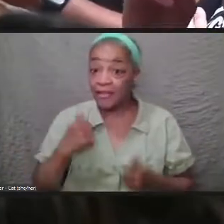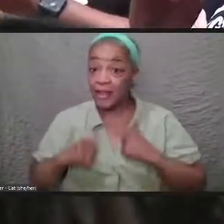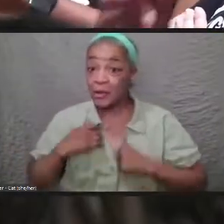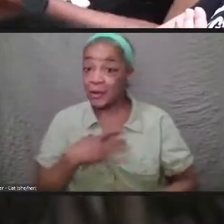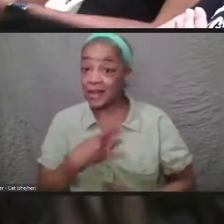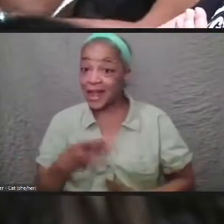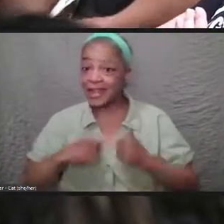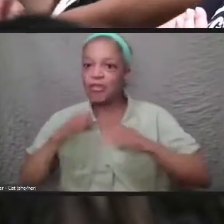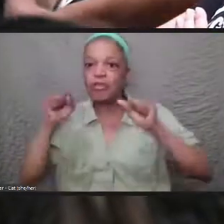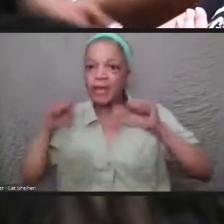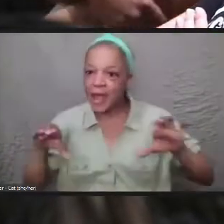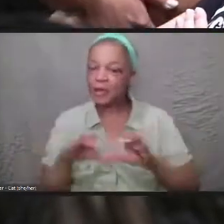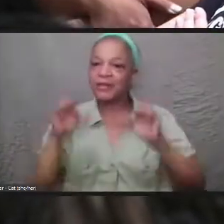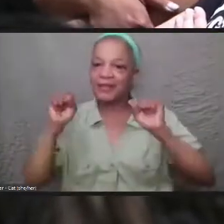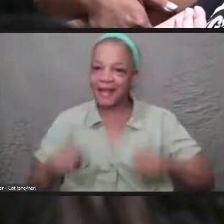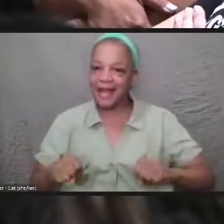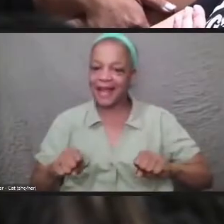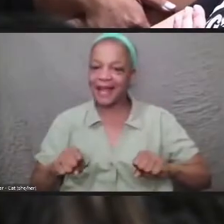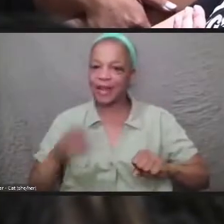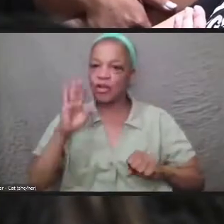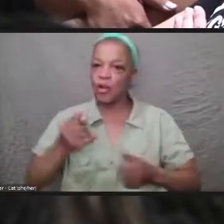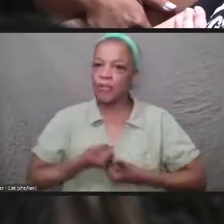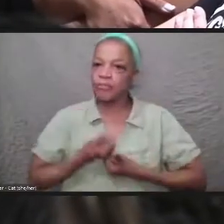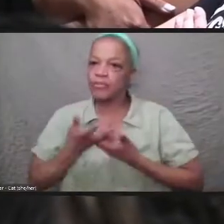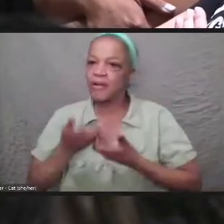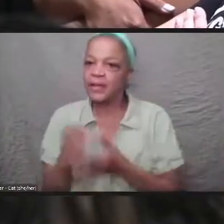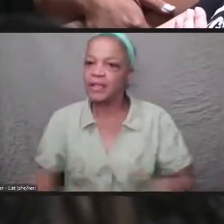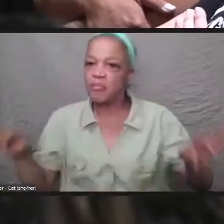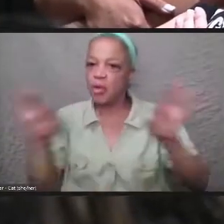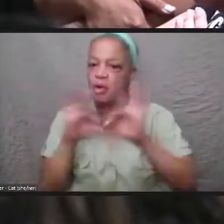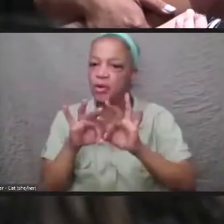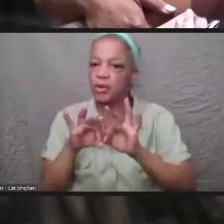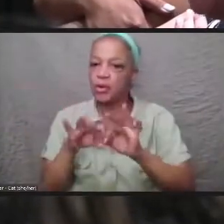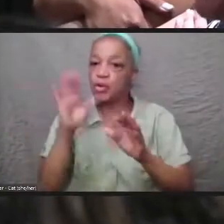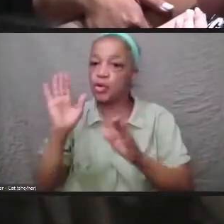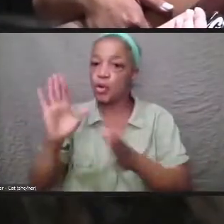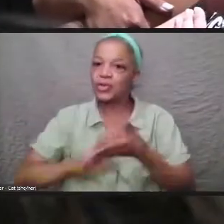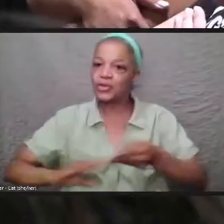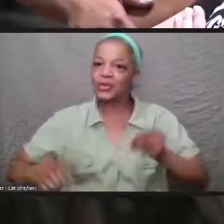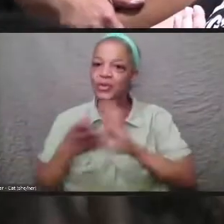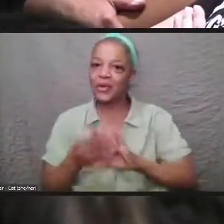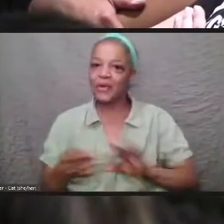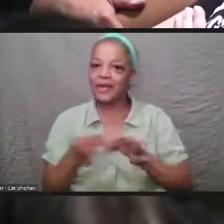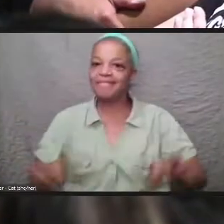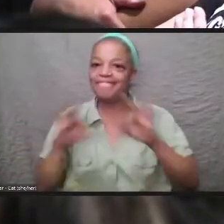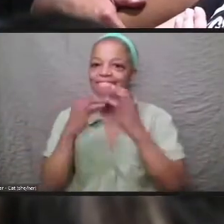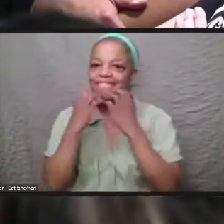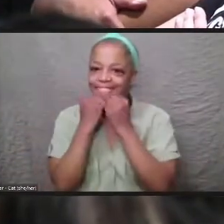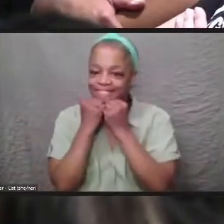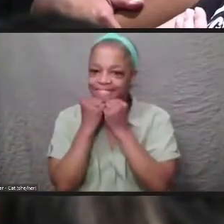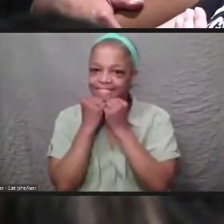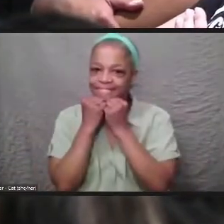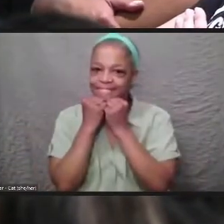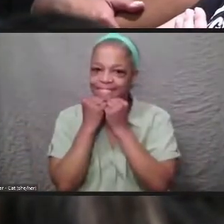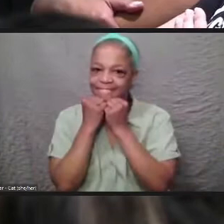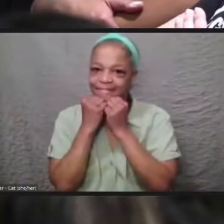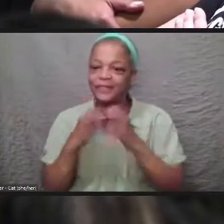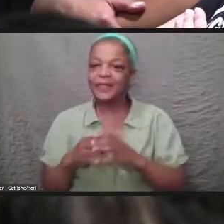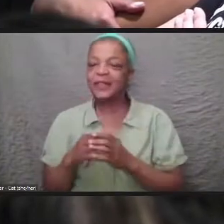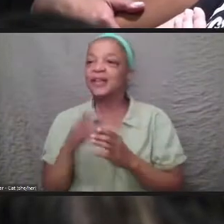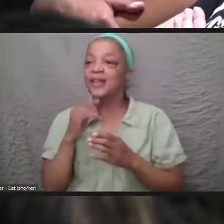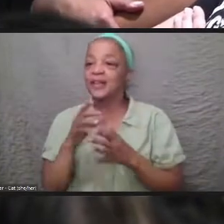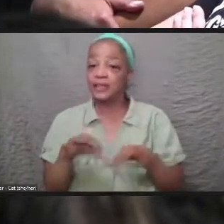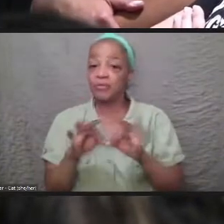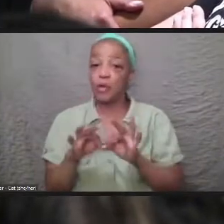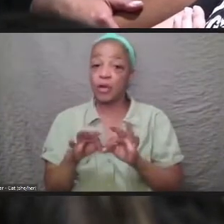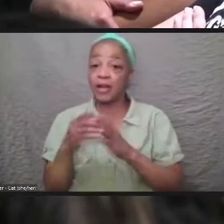do this, and your voice is what is important, and your story is one that we inherently value and need to be seen.